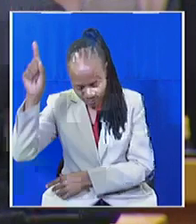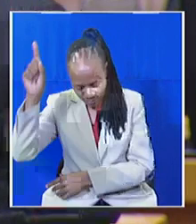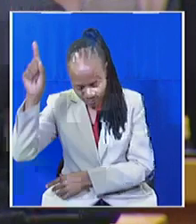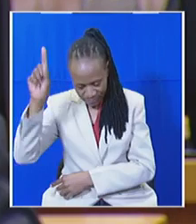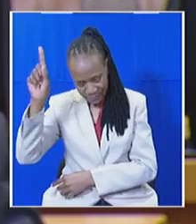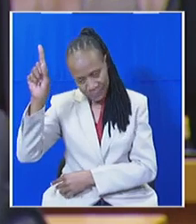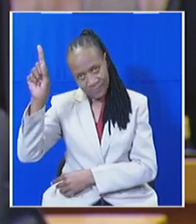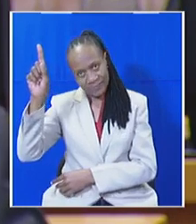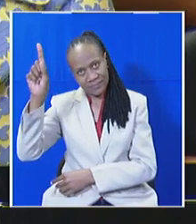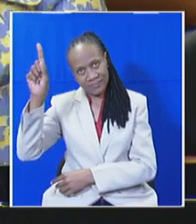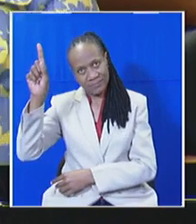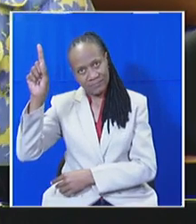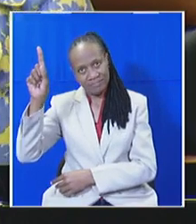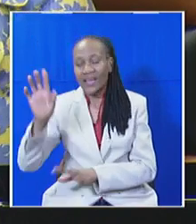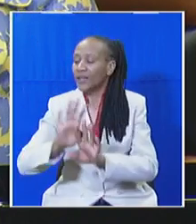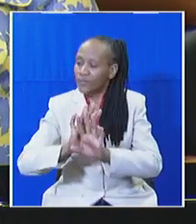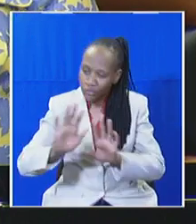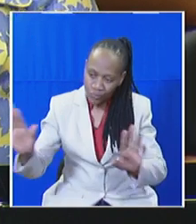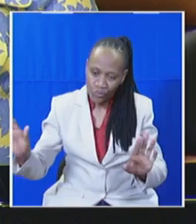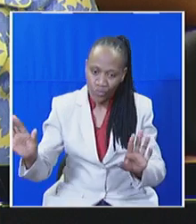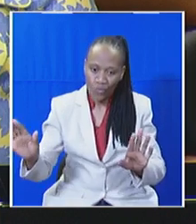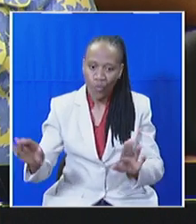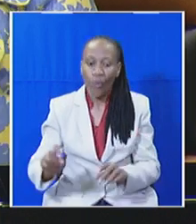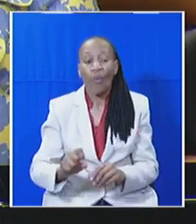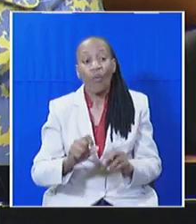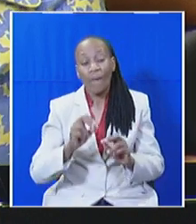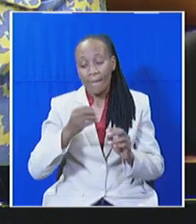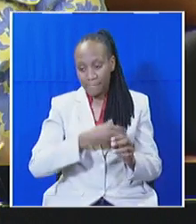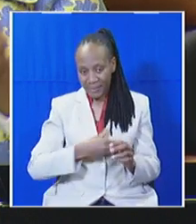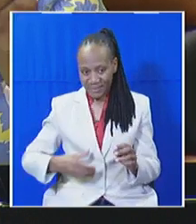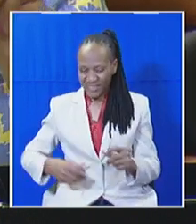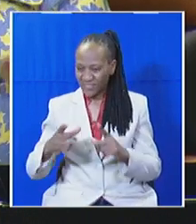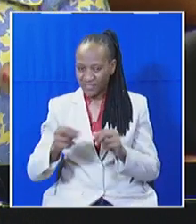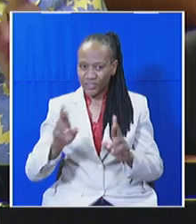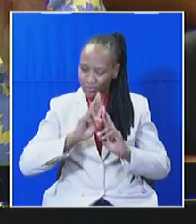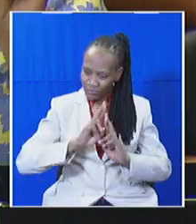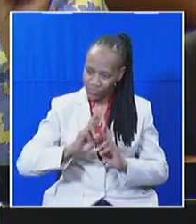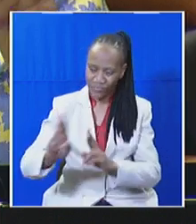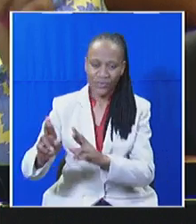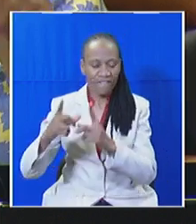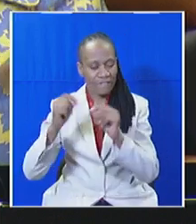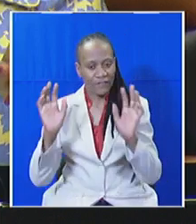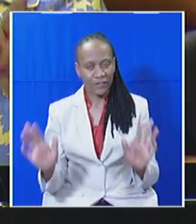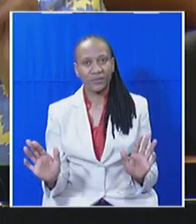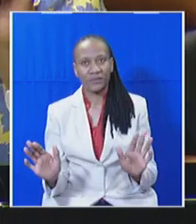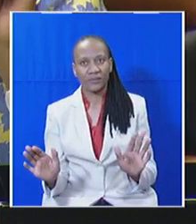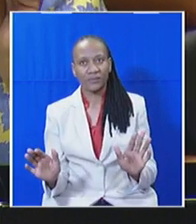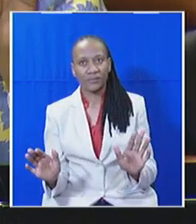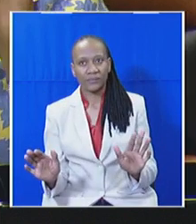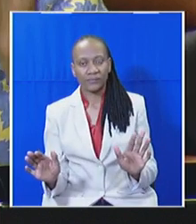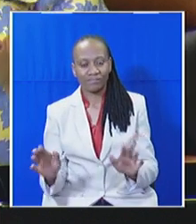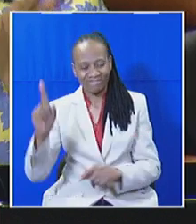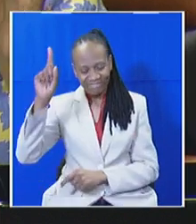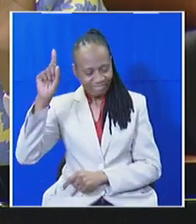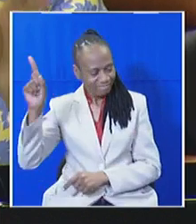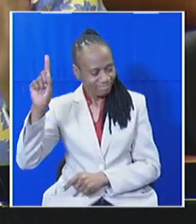Steenhuisen, can we call there security? was an answer from the podium. Under which rule is he standing up? It's not. Yeah, the bouncers